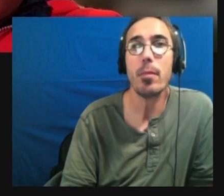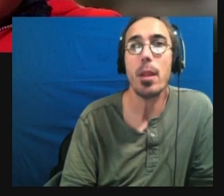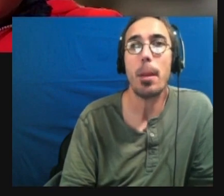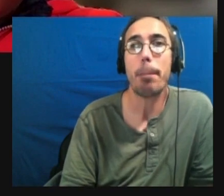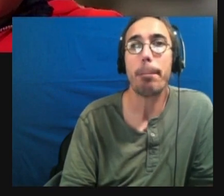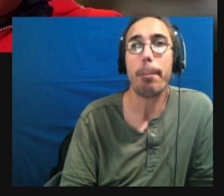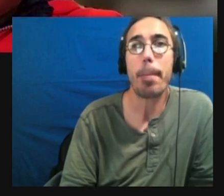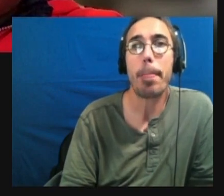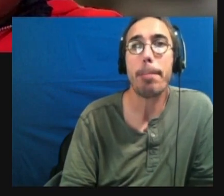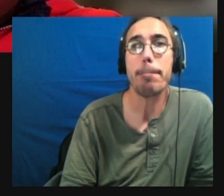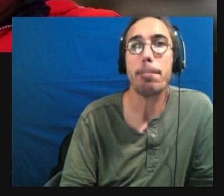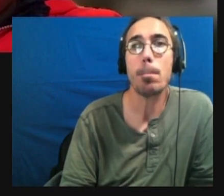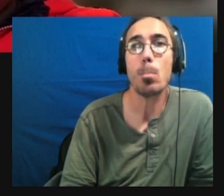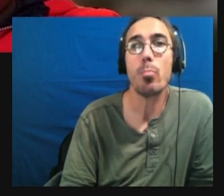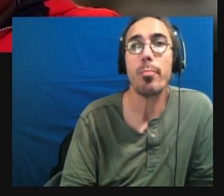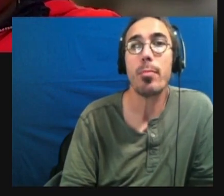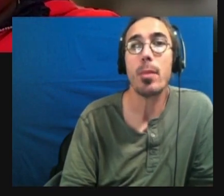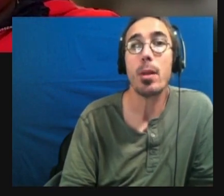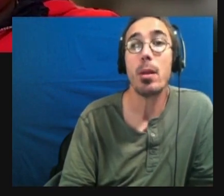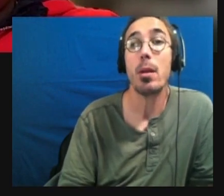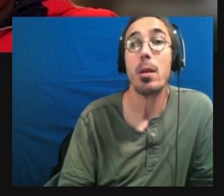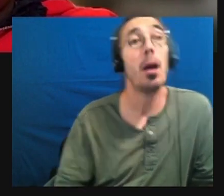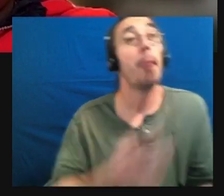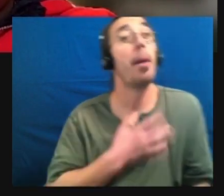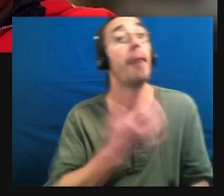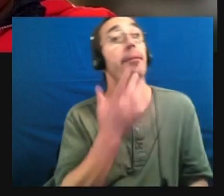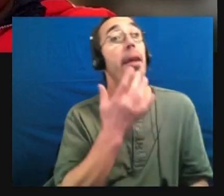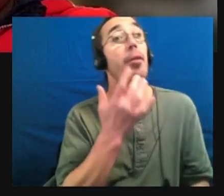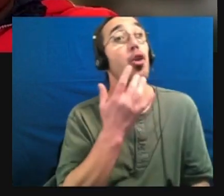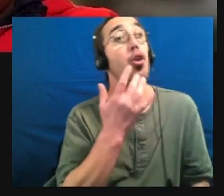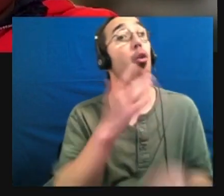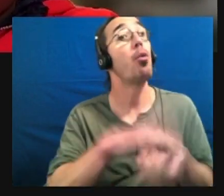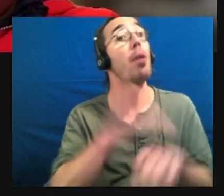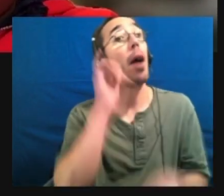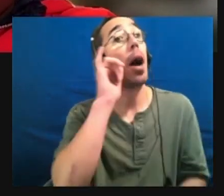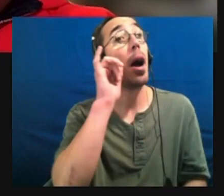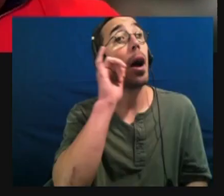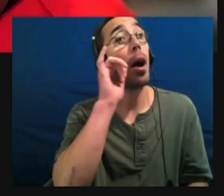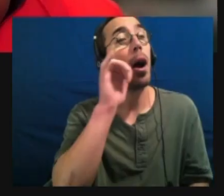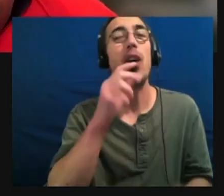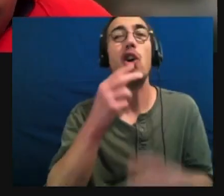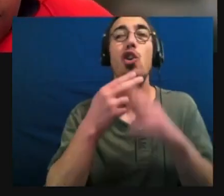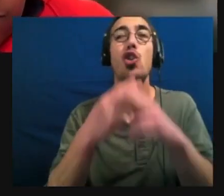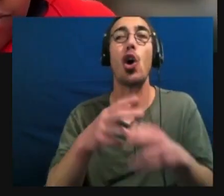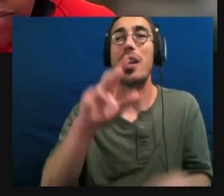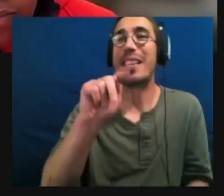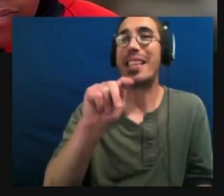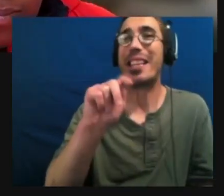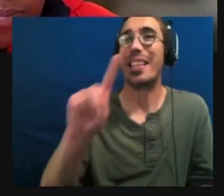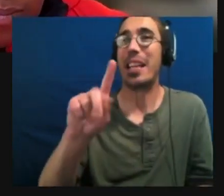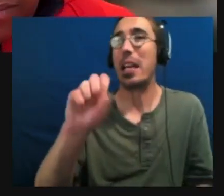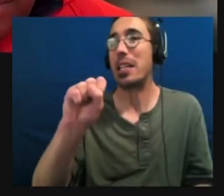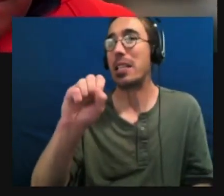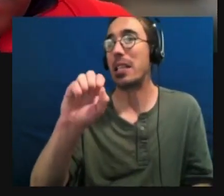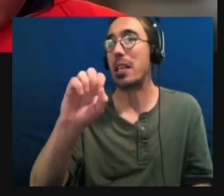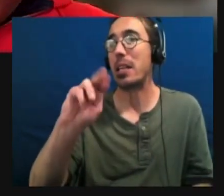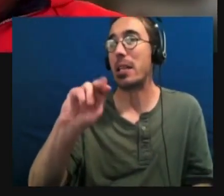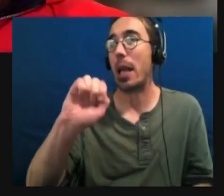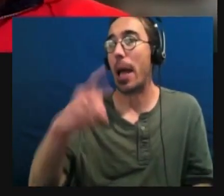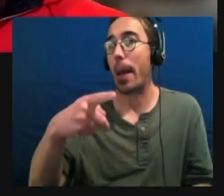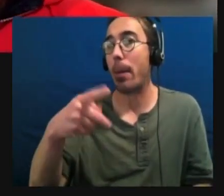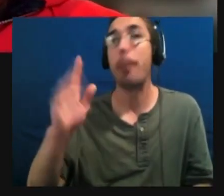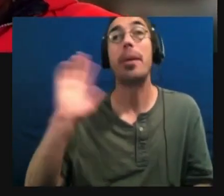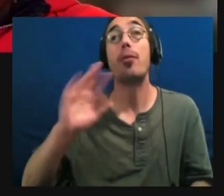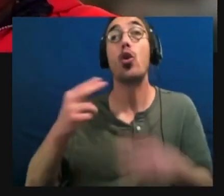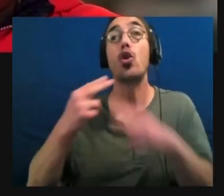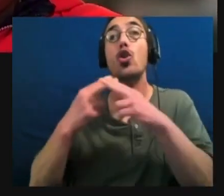My favorite app on the iPhone or iPad is TD Snap, formerly Snapcore.